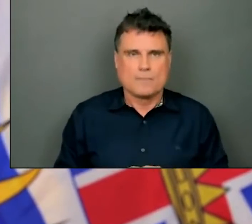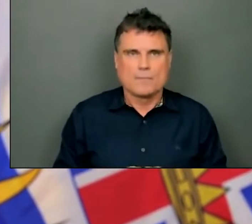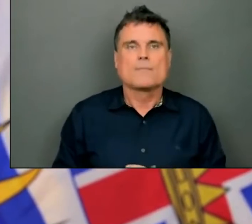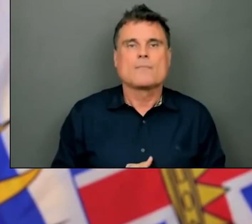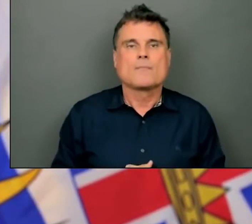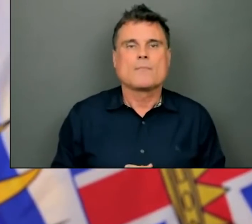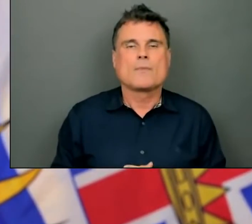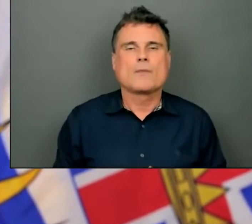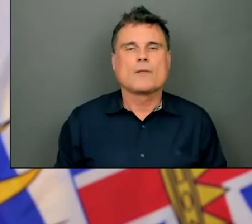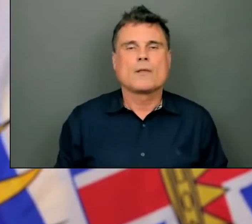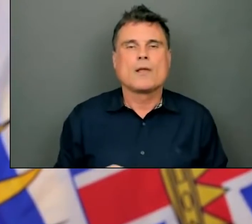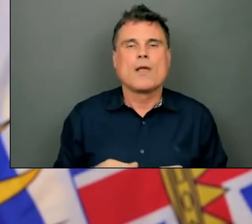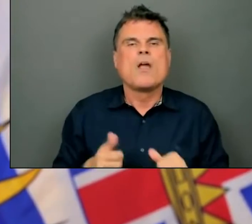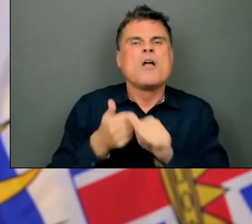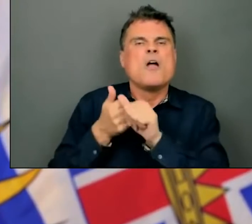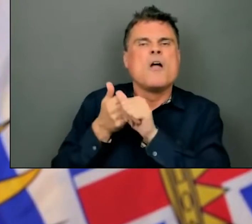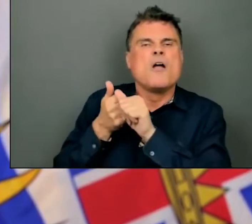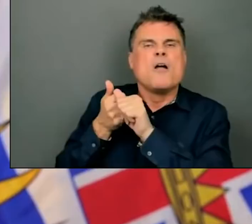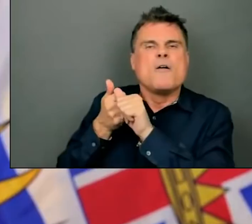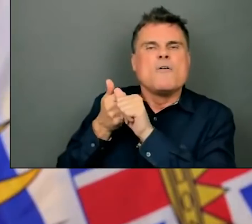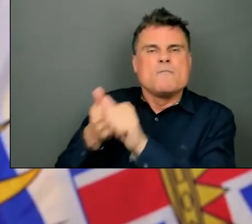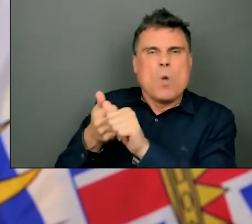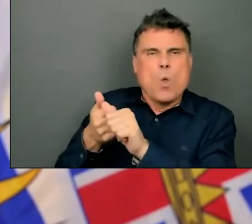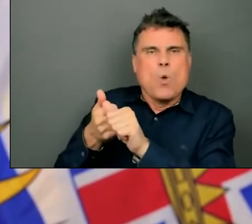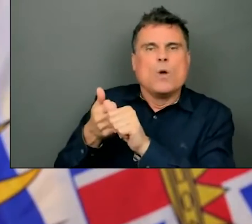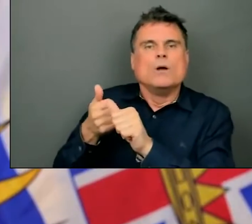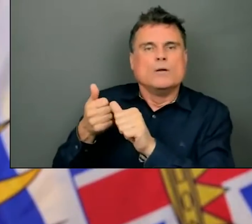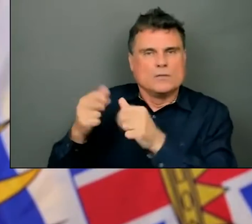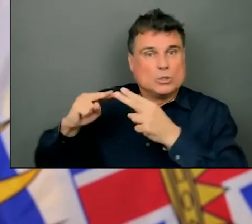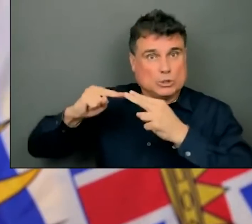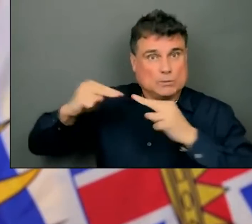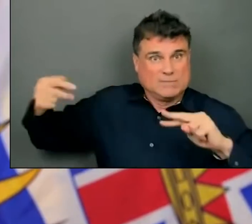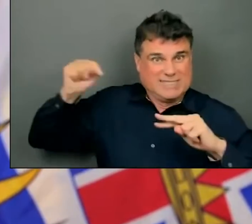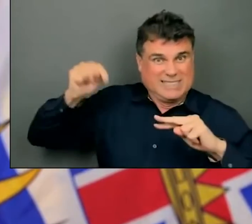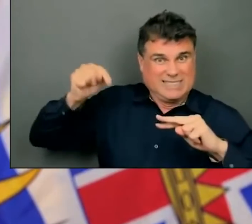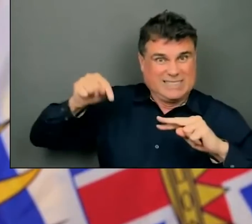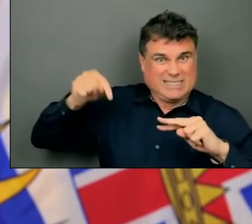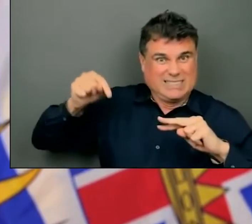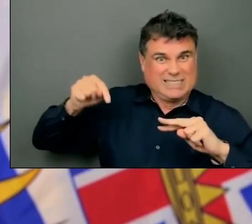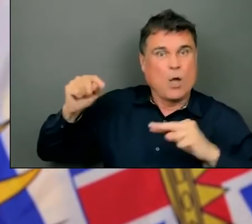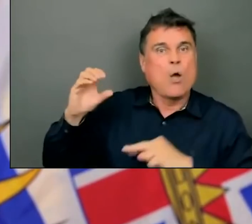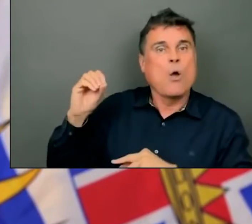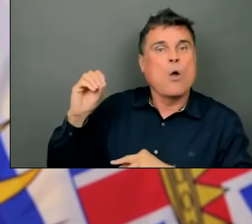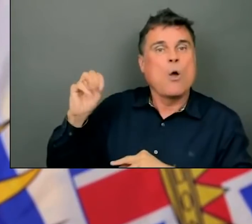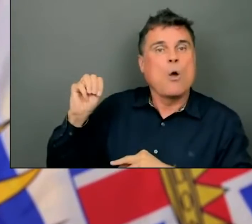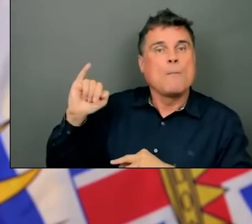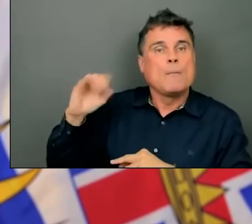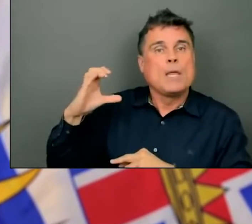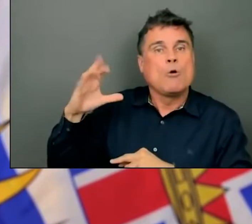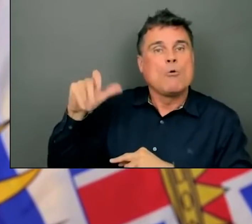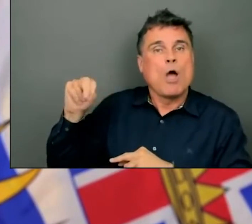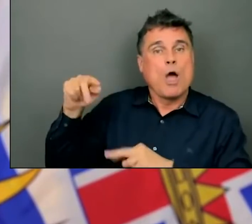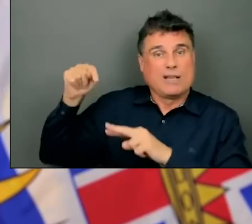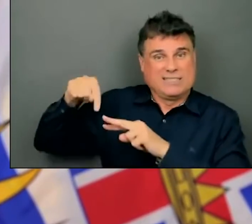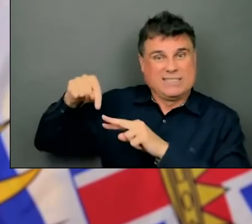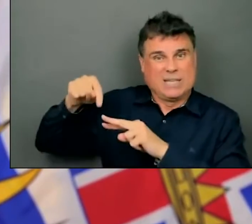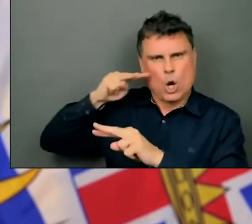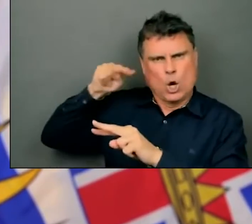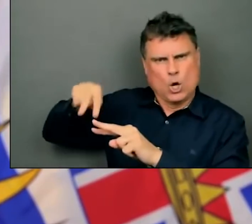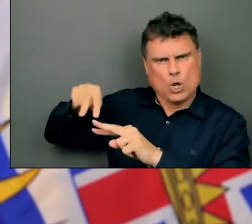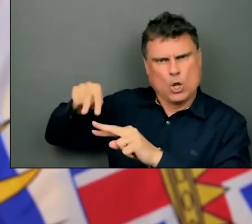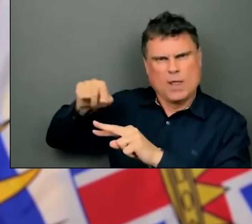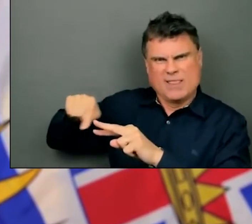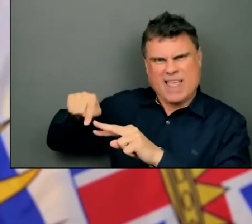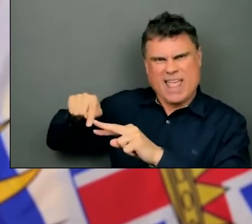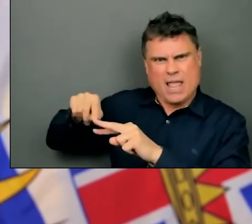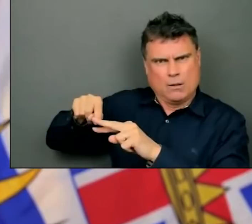variants, about variants like the BA.2, the Omicron variant that is increasing in transmission in some countries around